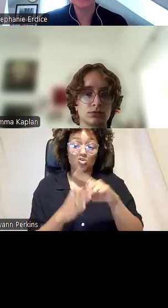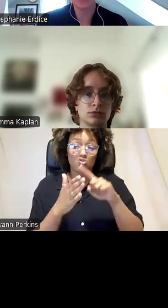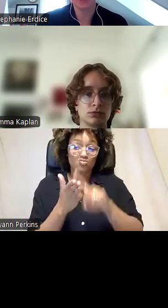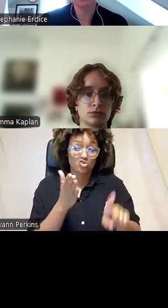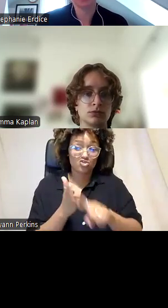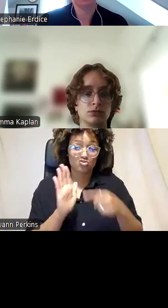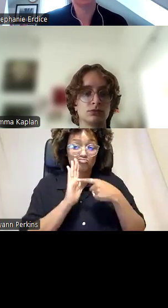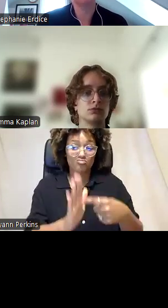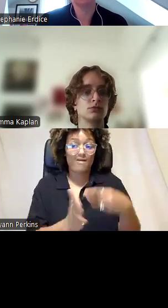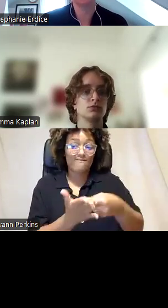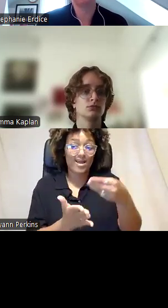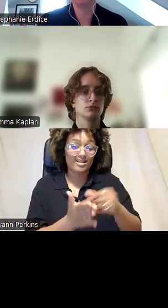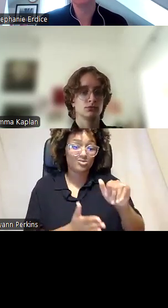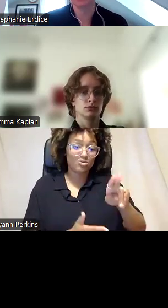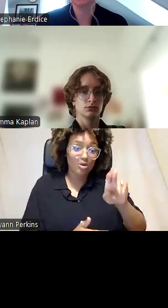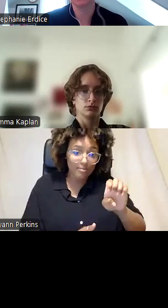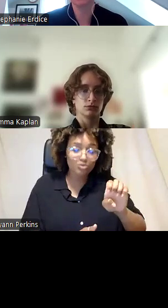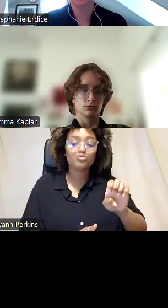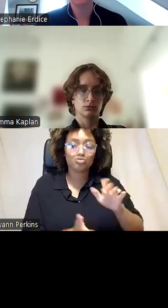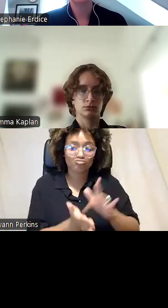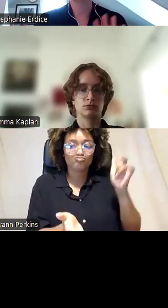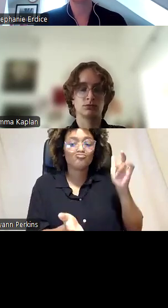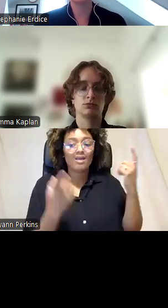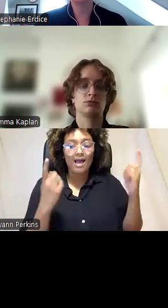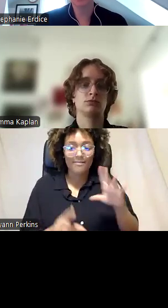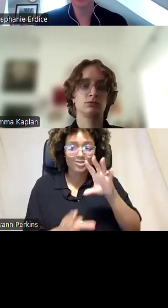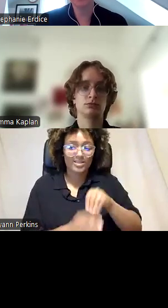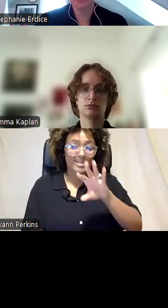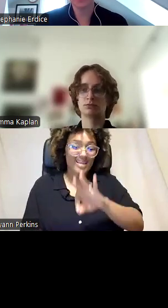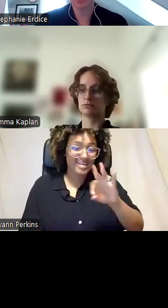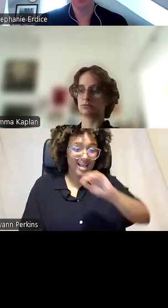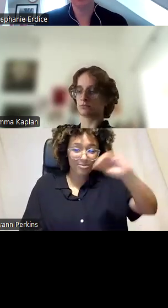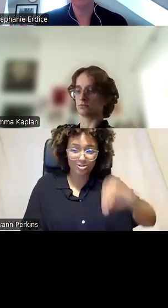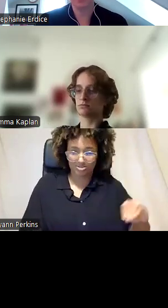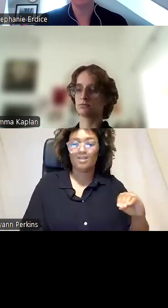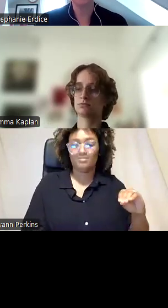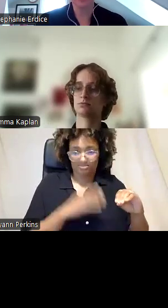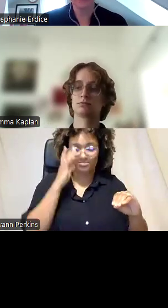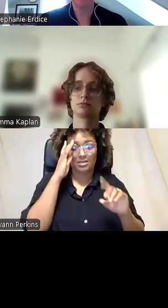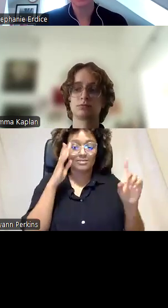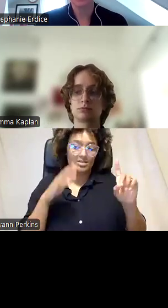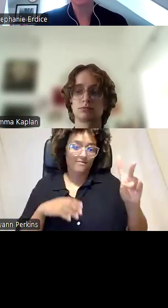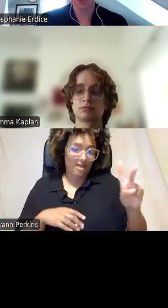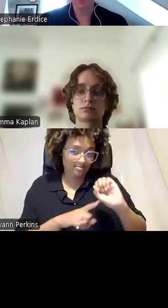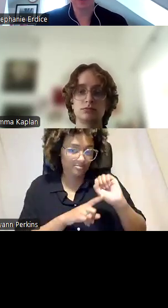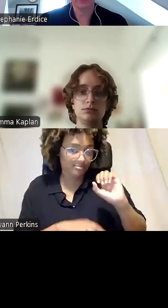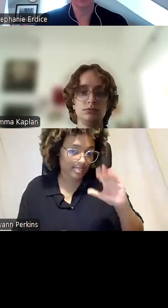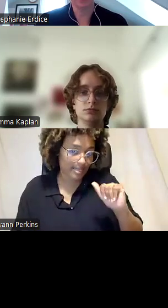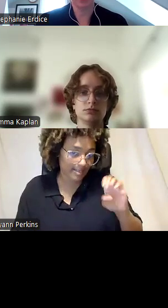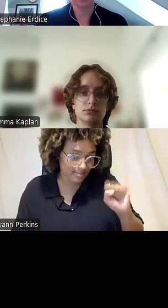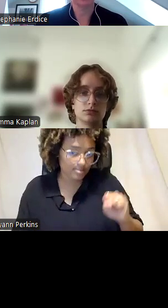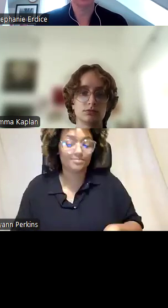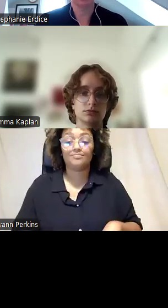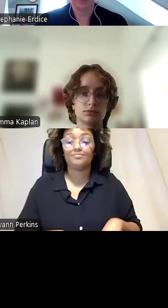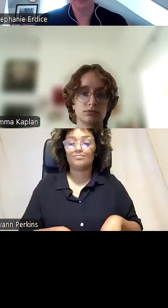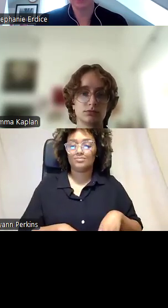in 99% of domestic violence cases. So I know a couple of days ago you met with Tony to talk about